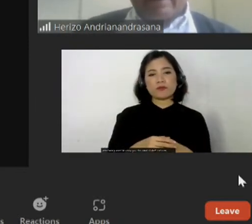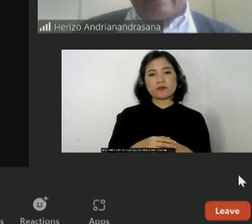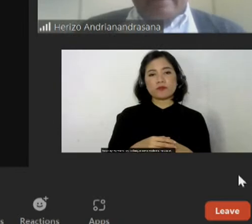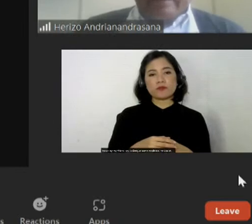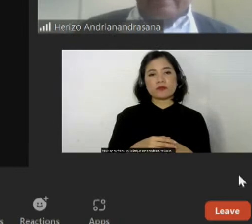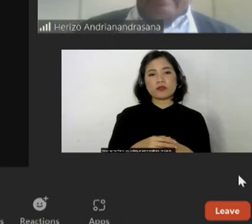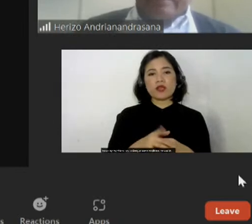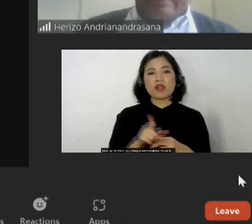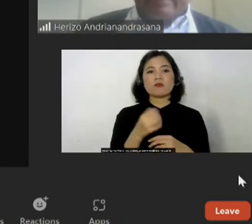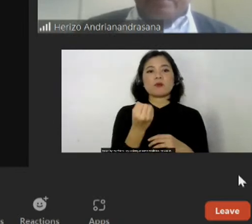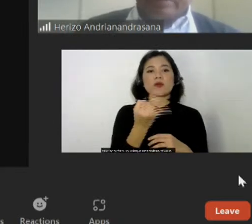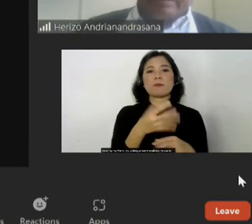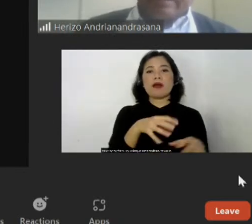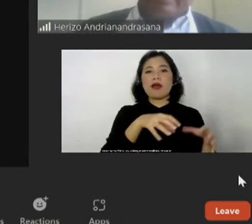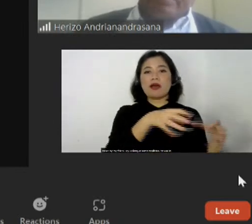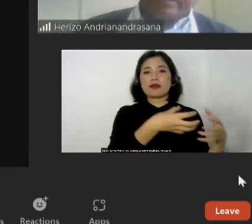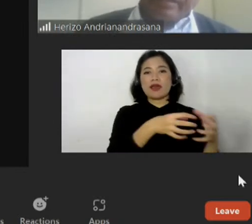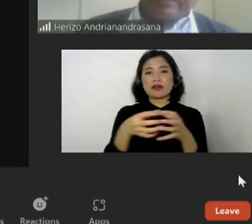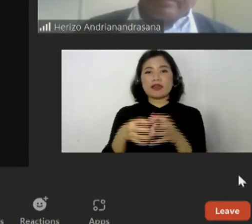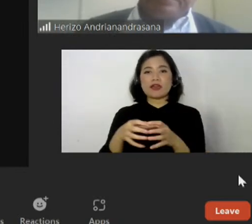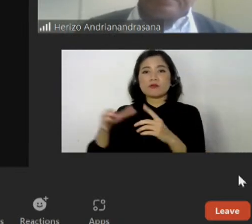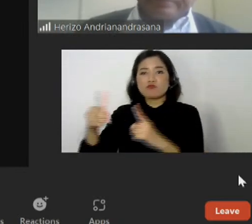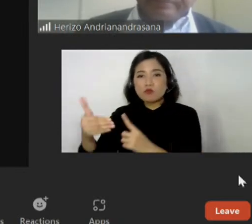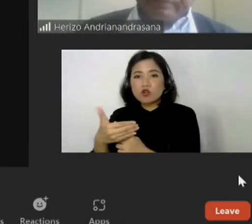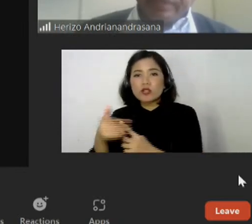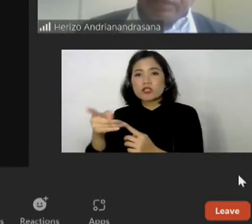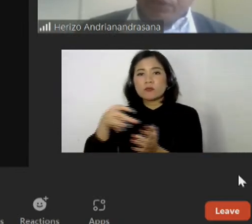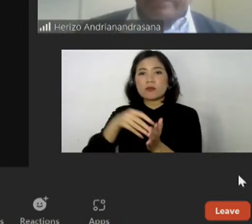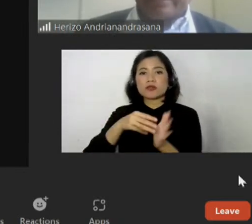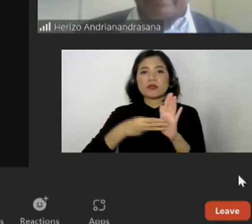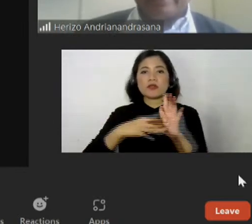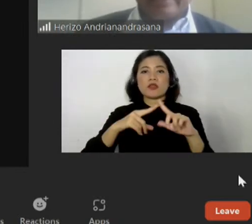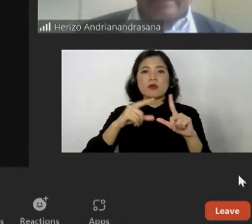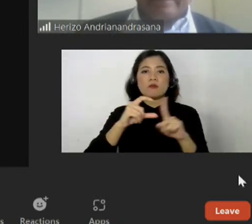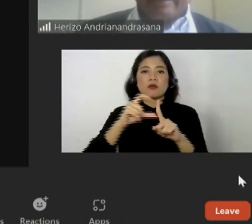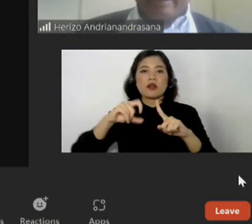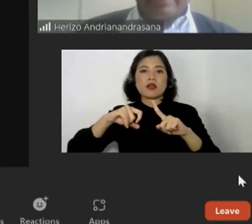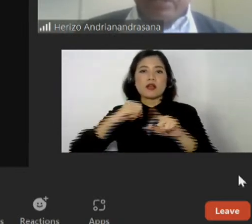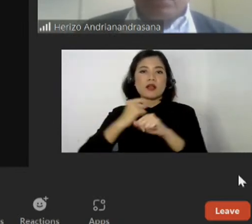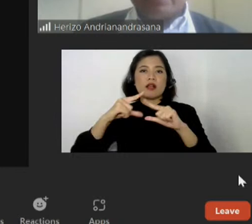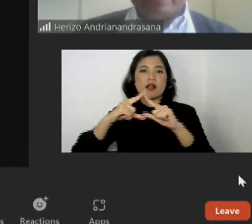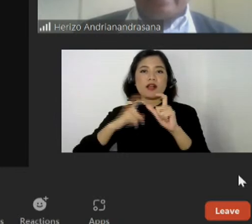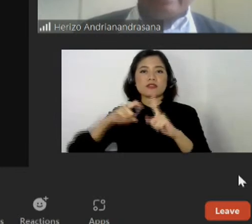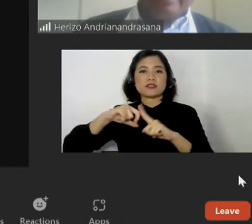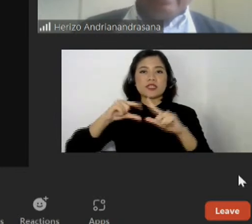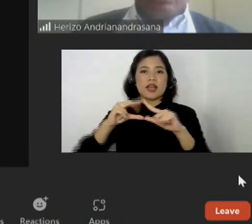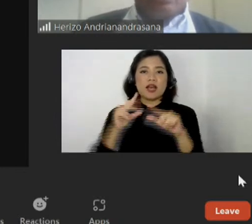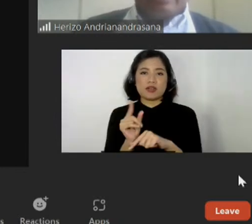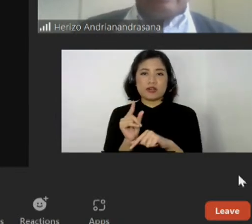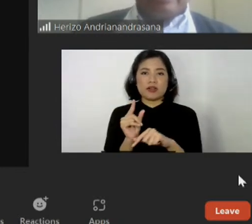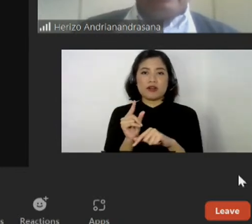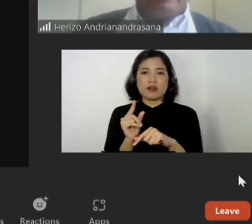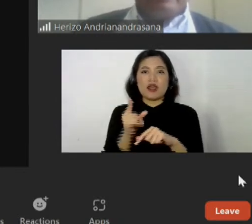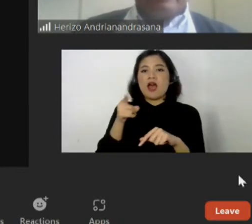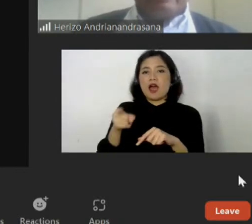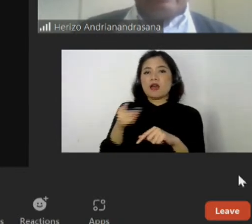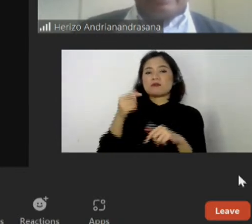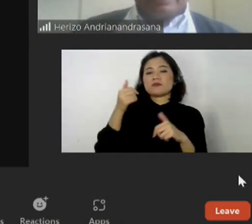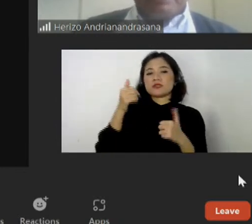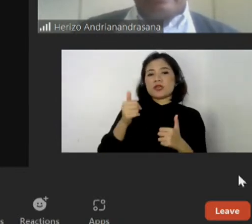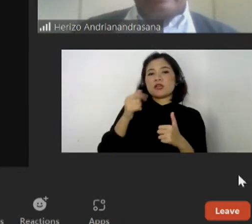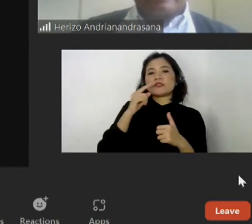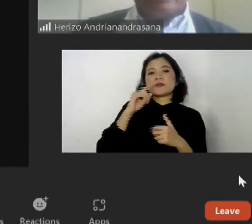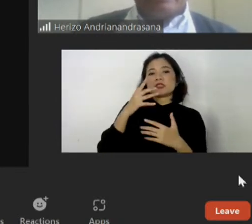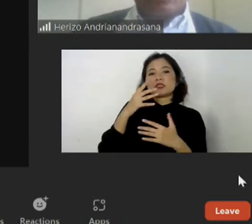protected areas in Madagascar, in western Madagascar. And he was there to study